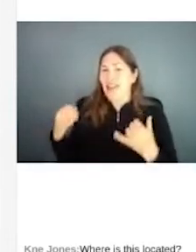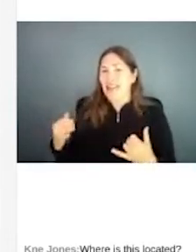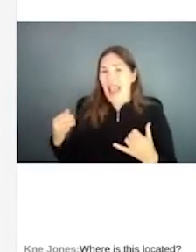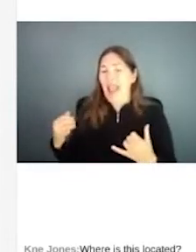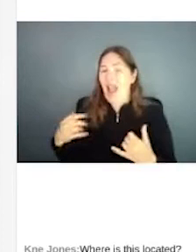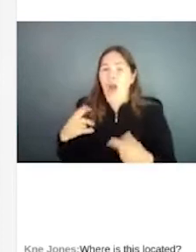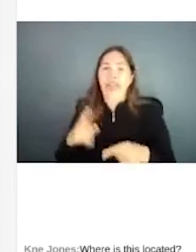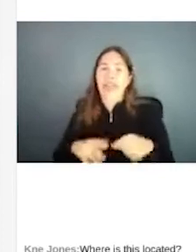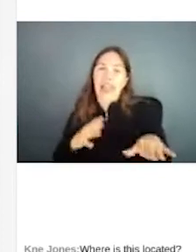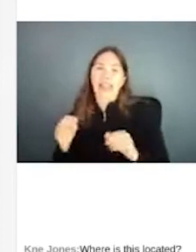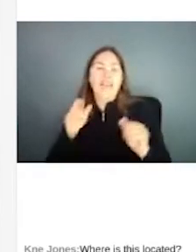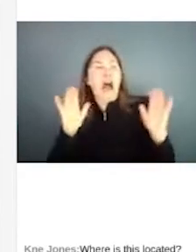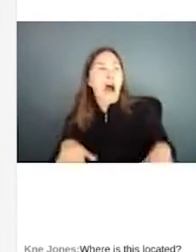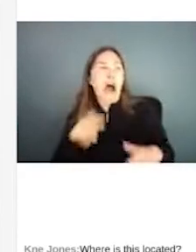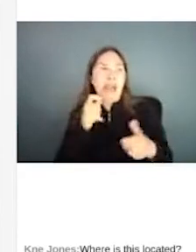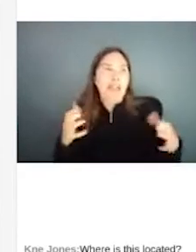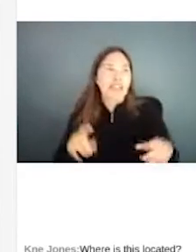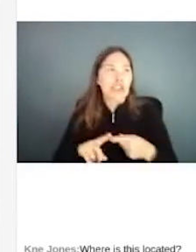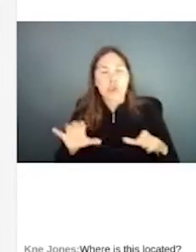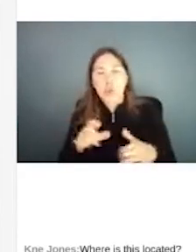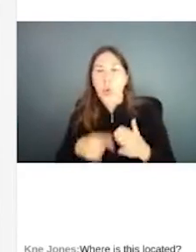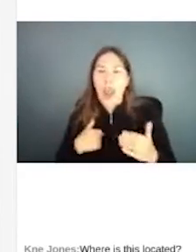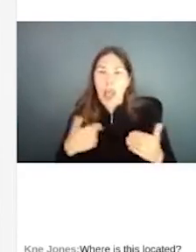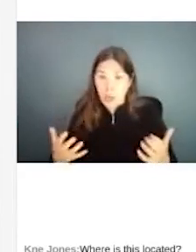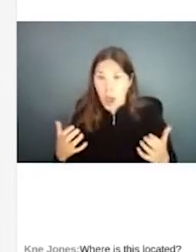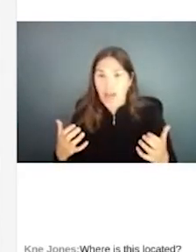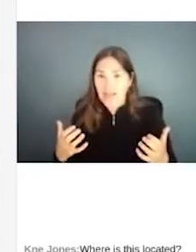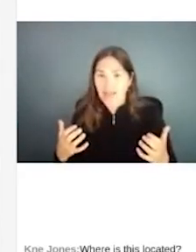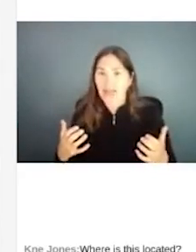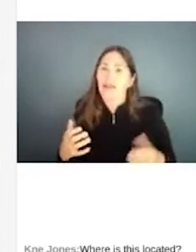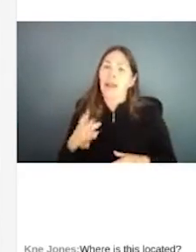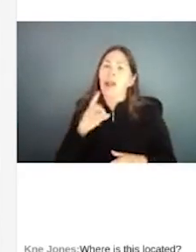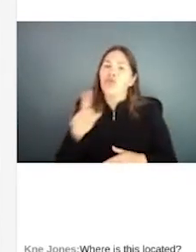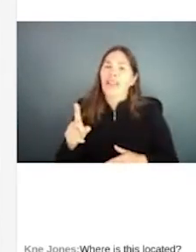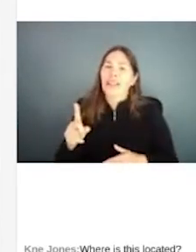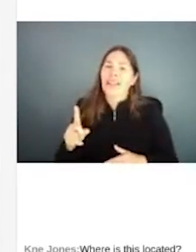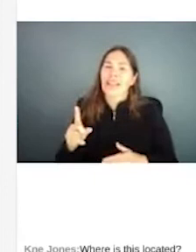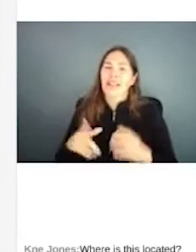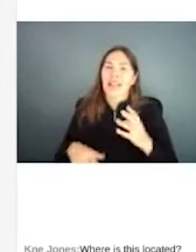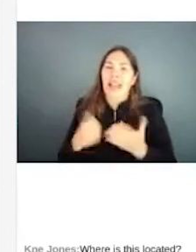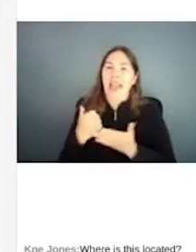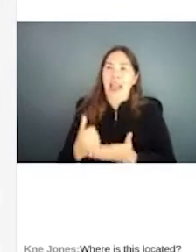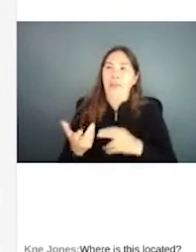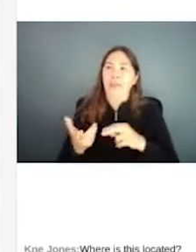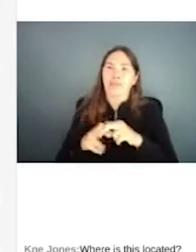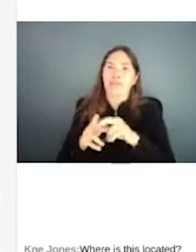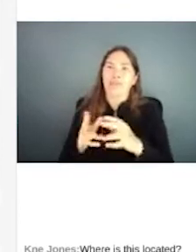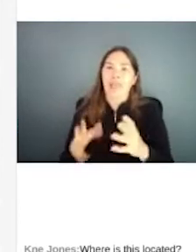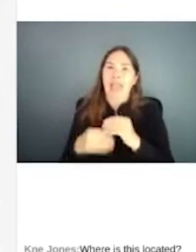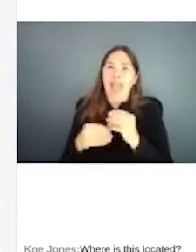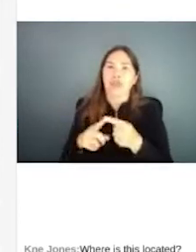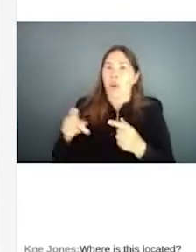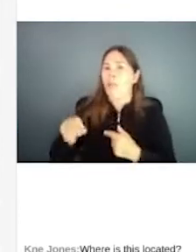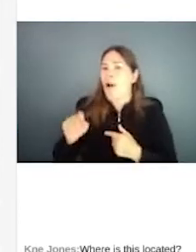saying they didn't get a chance to do what they wanted to. And it really helps build up their portfolio, and they can focus on